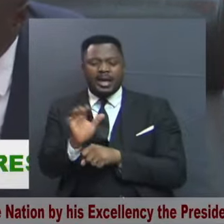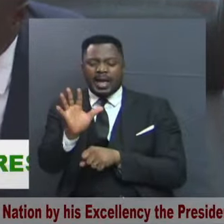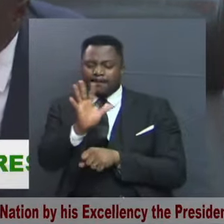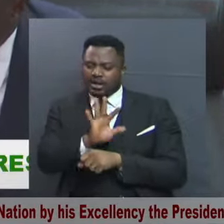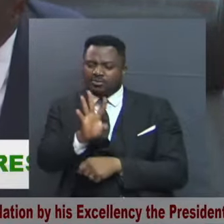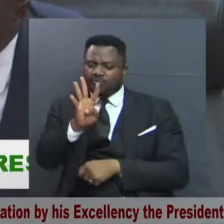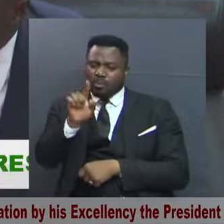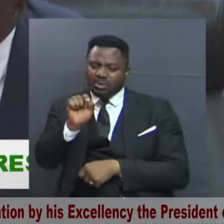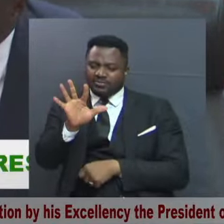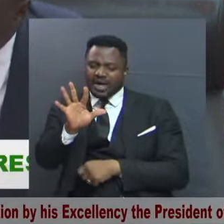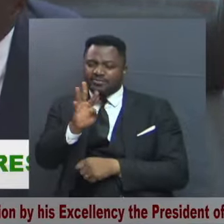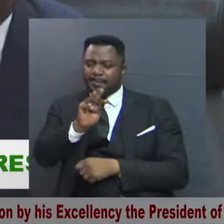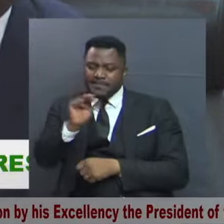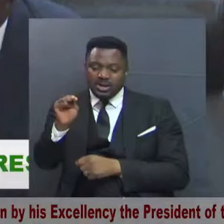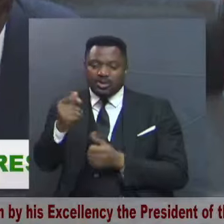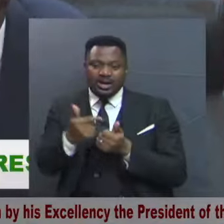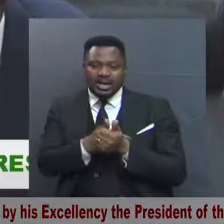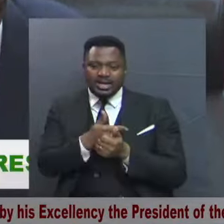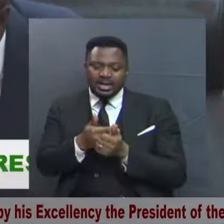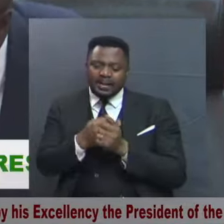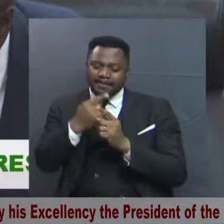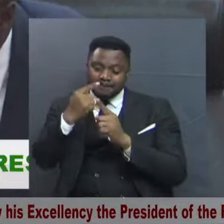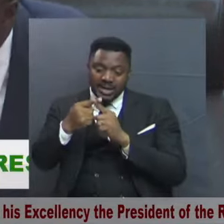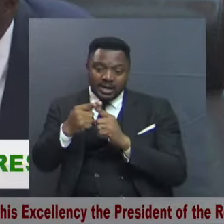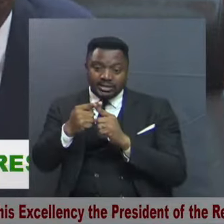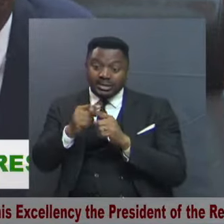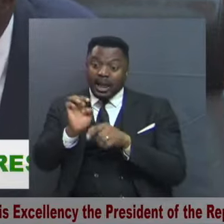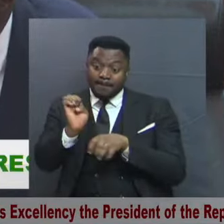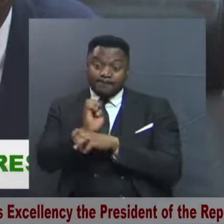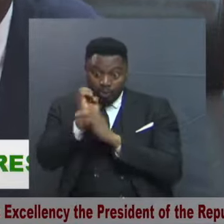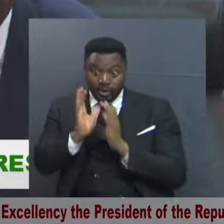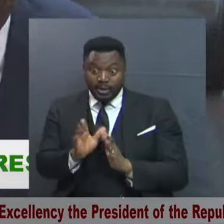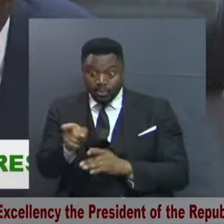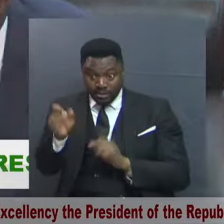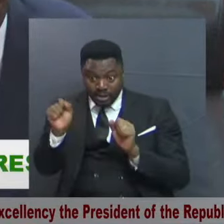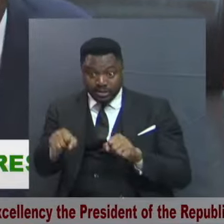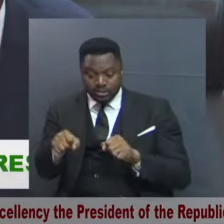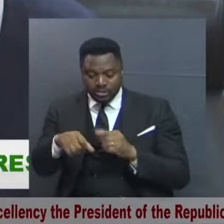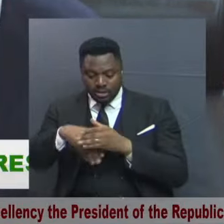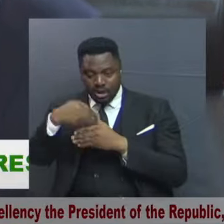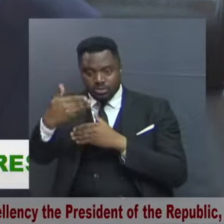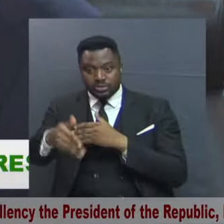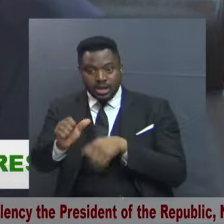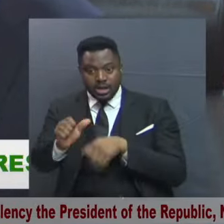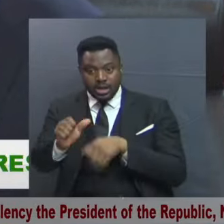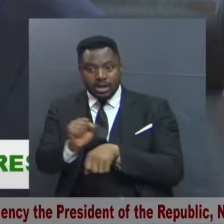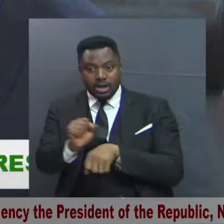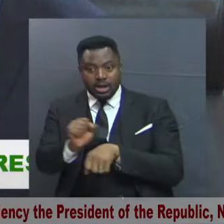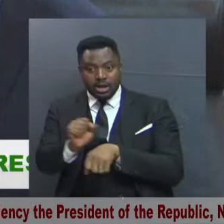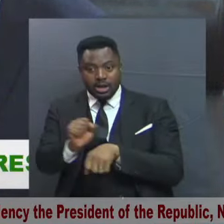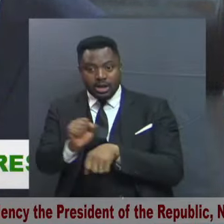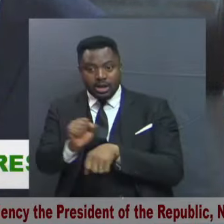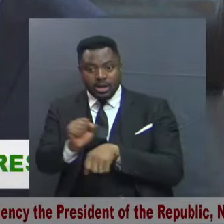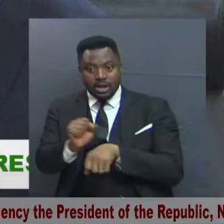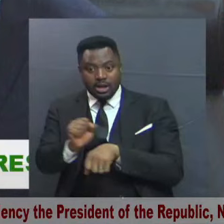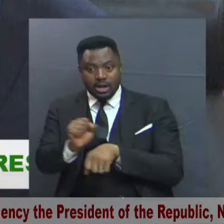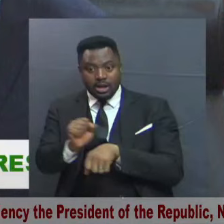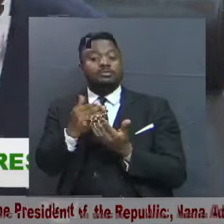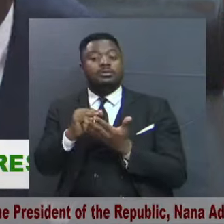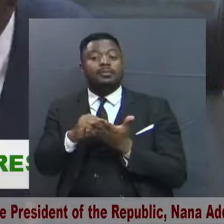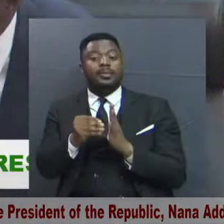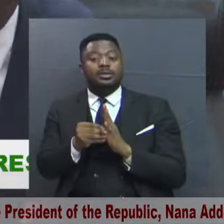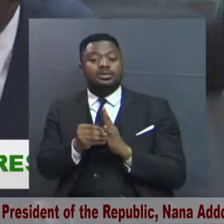4.5 million ghanians plus employable ghanians plus are outside the labor force speaker this simply means